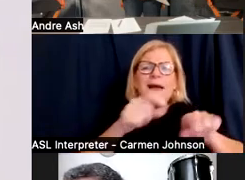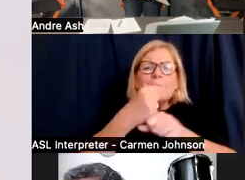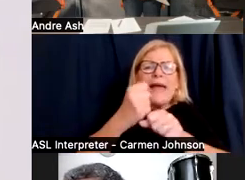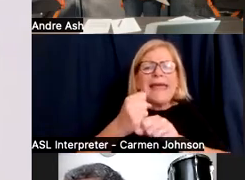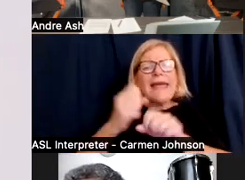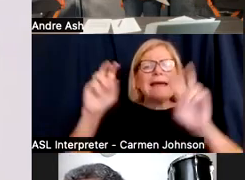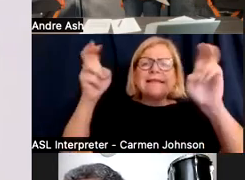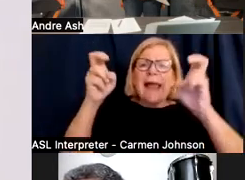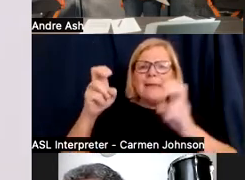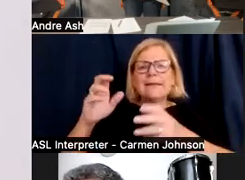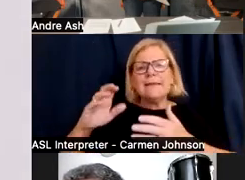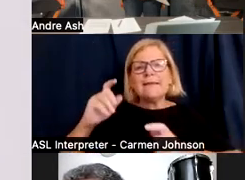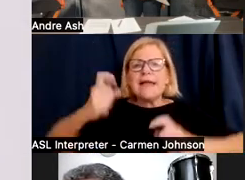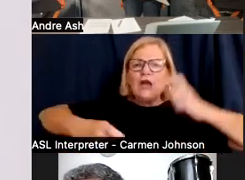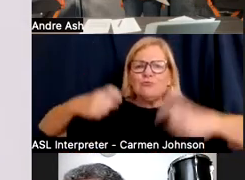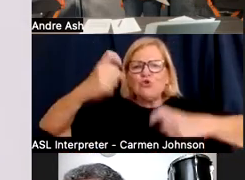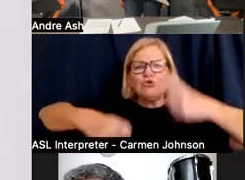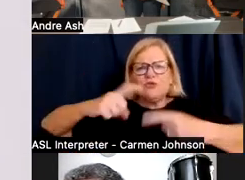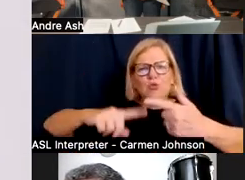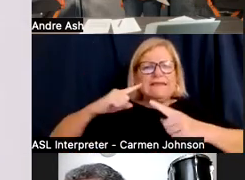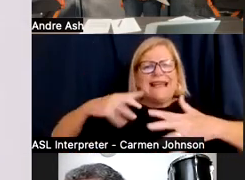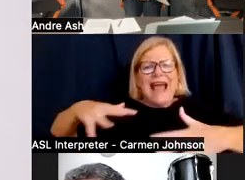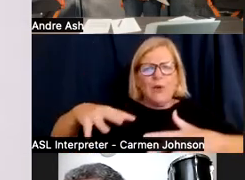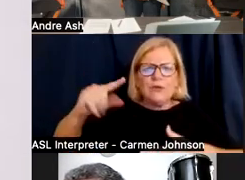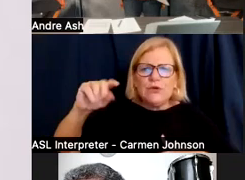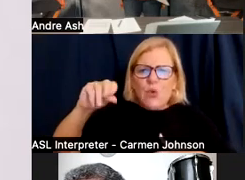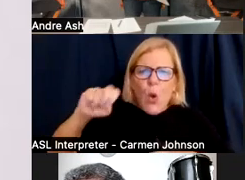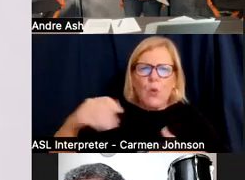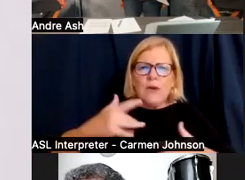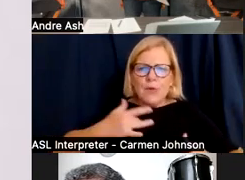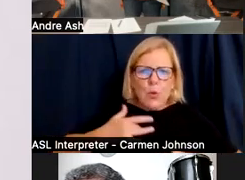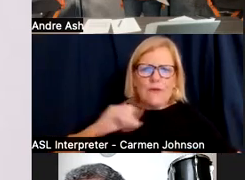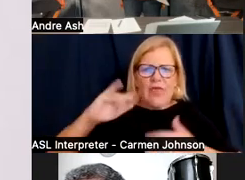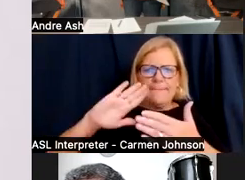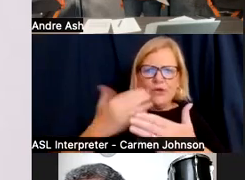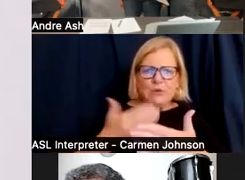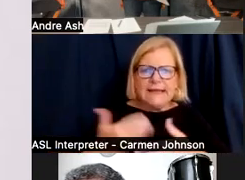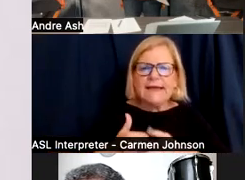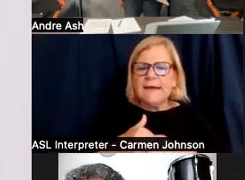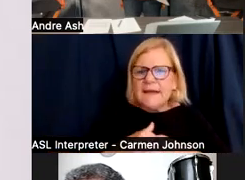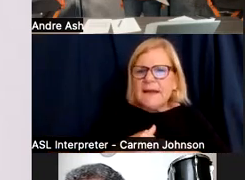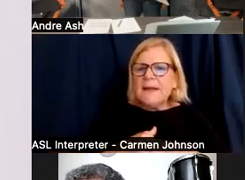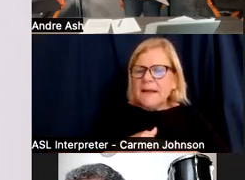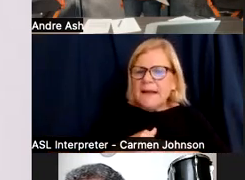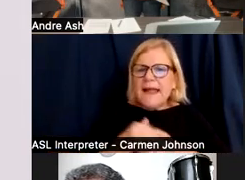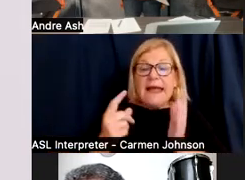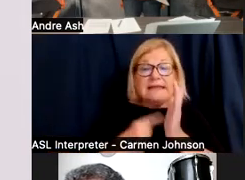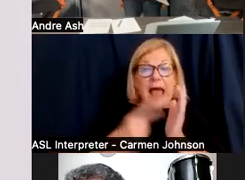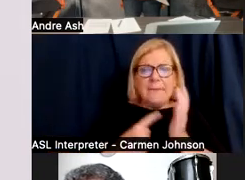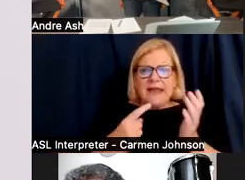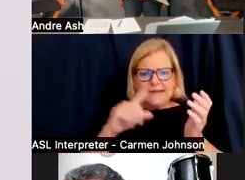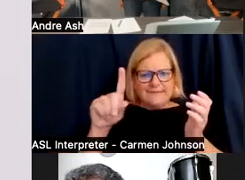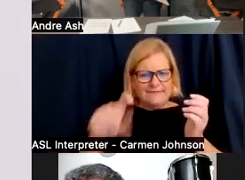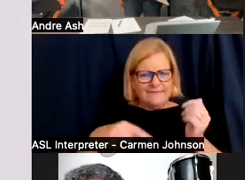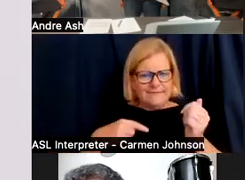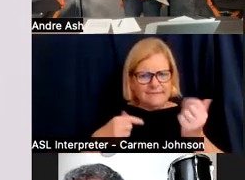statements and contributions to the sound, to the tone, to the mood of the music. And sometimes it's questionable as to